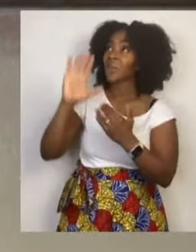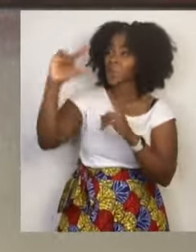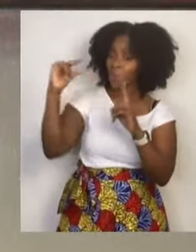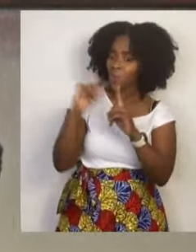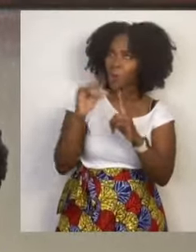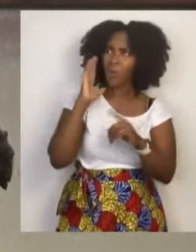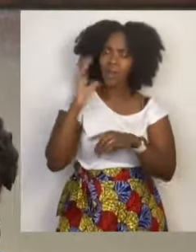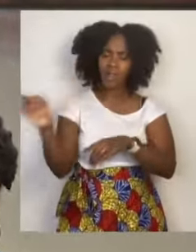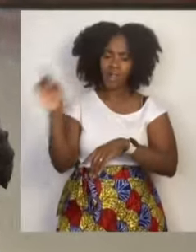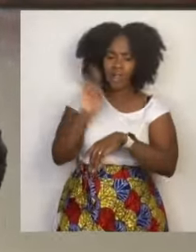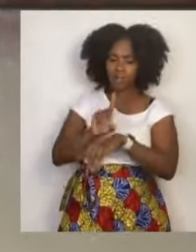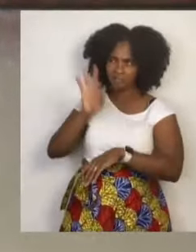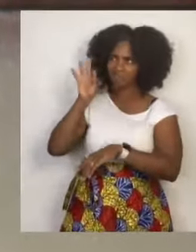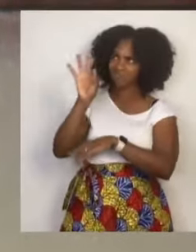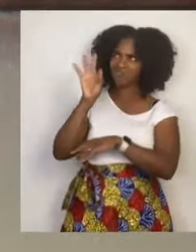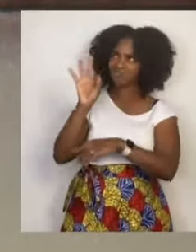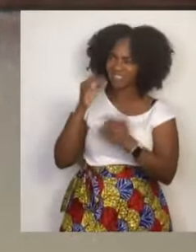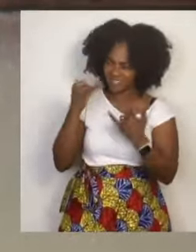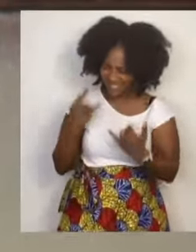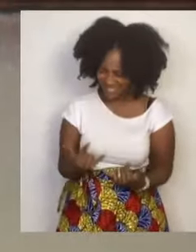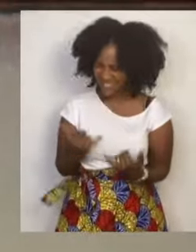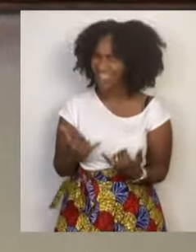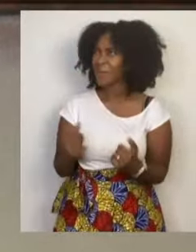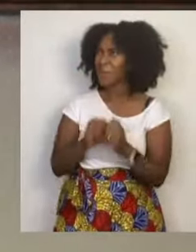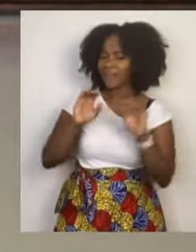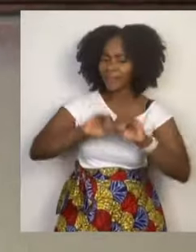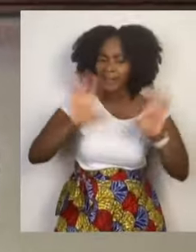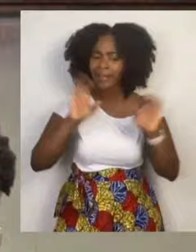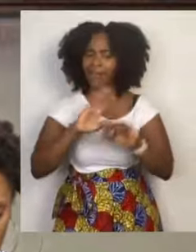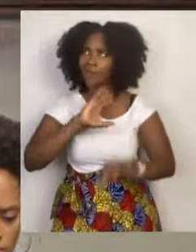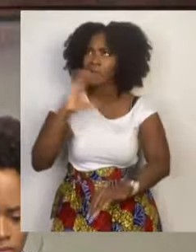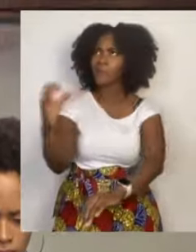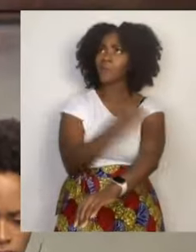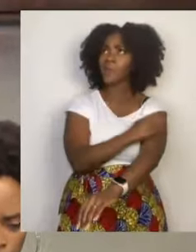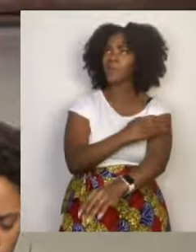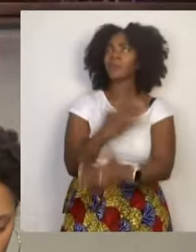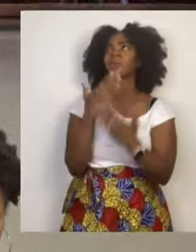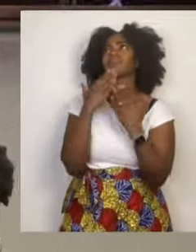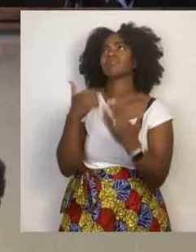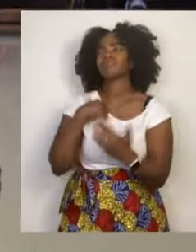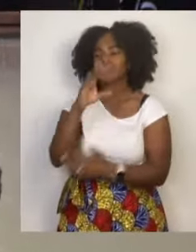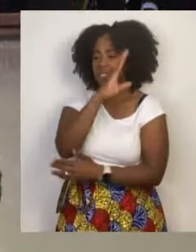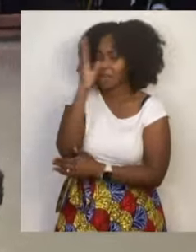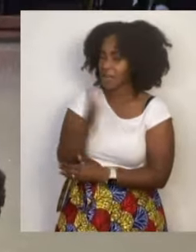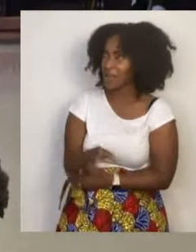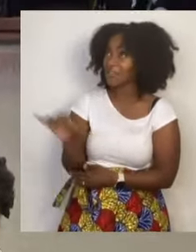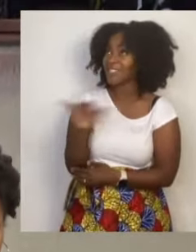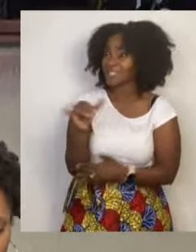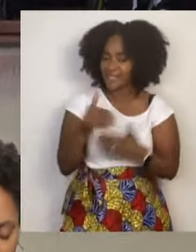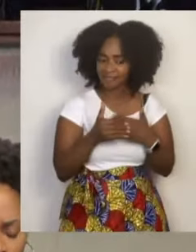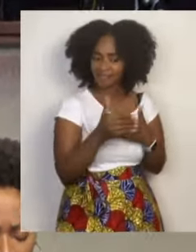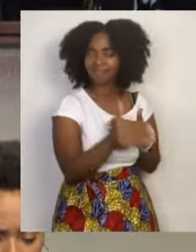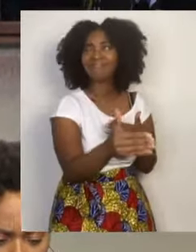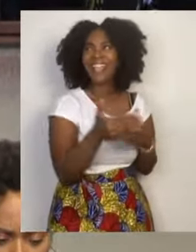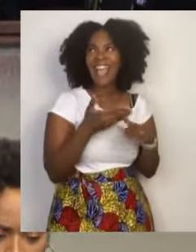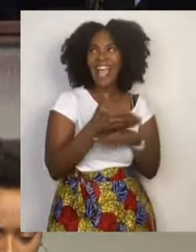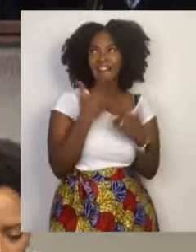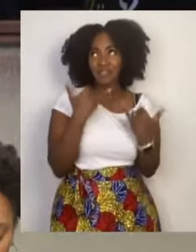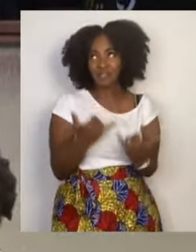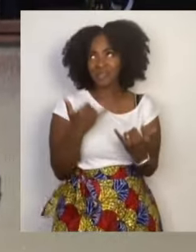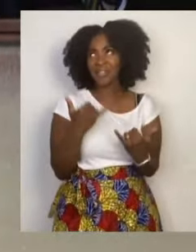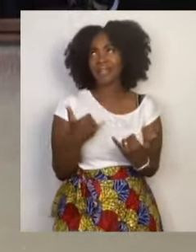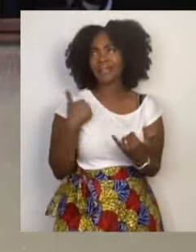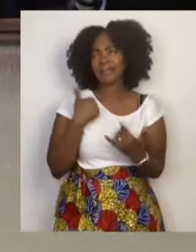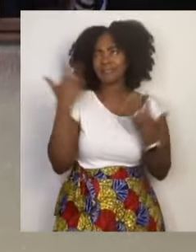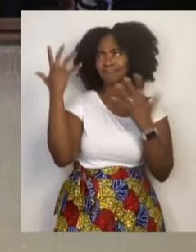with power. And thank you that I'll never be the same after this day. And I give you the glory. Be with us as we go